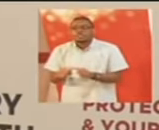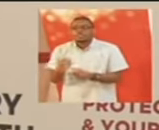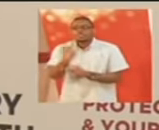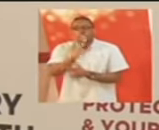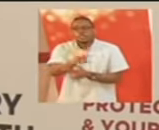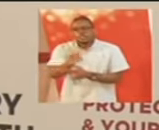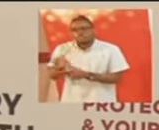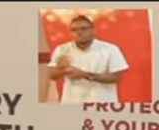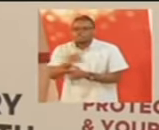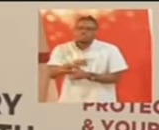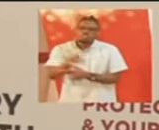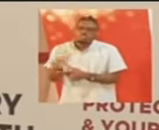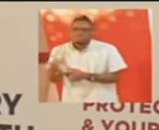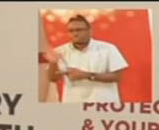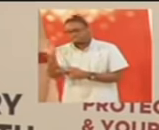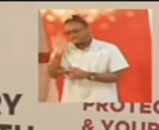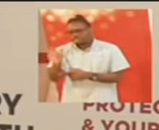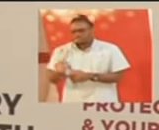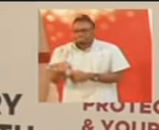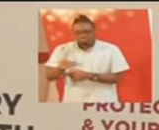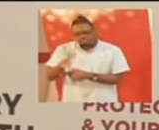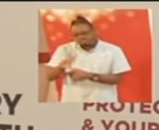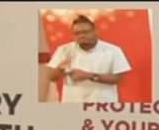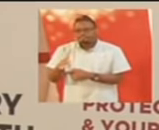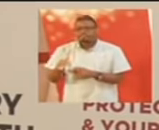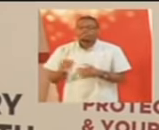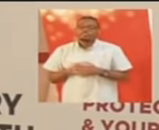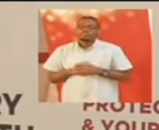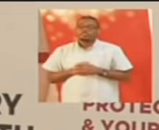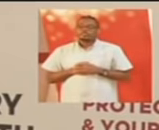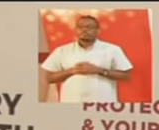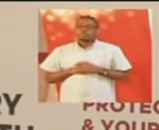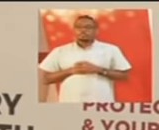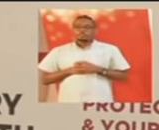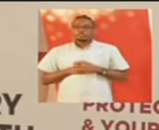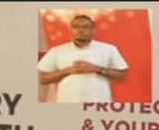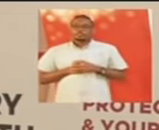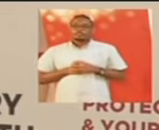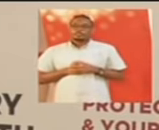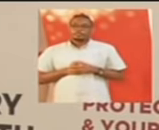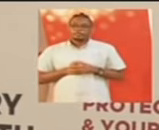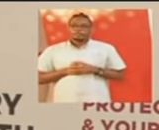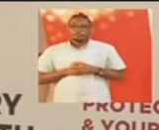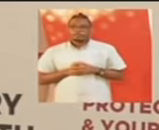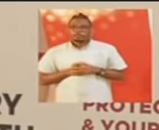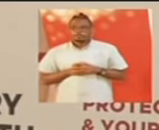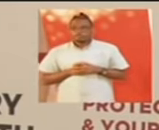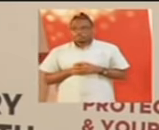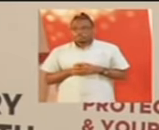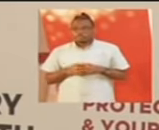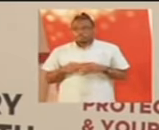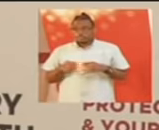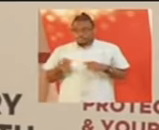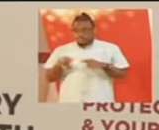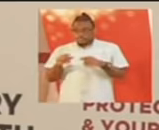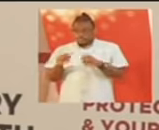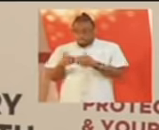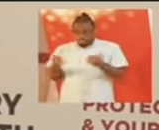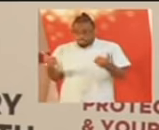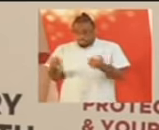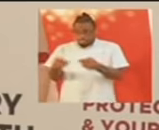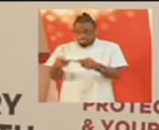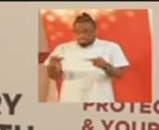weeks. The parallel healthcare system and its evolution will continue based on the spread